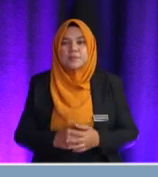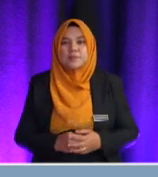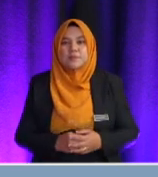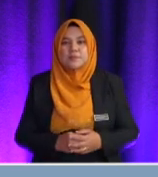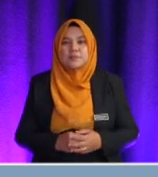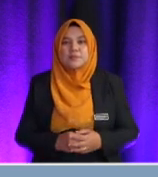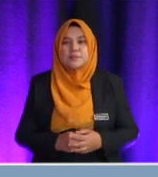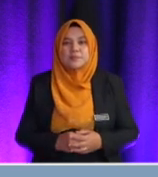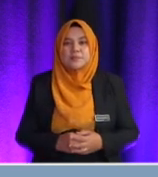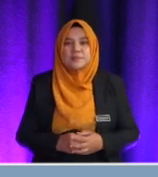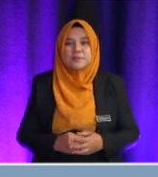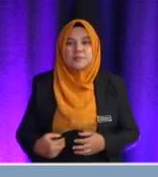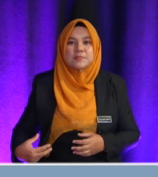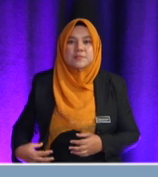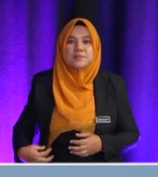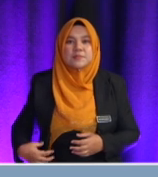yes.